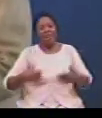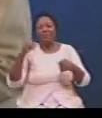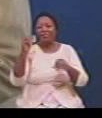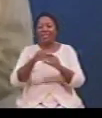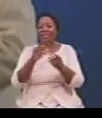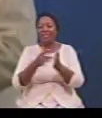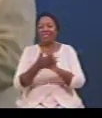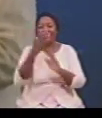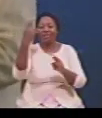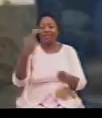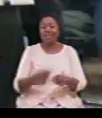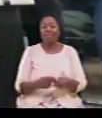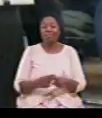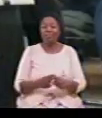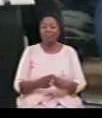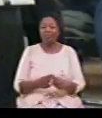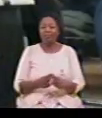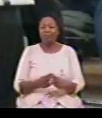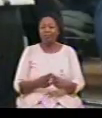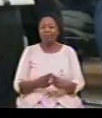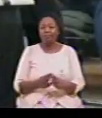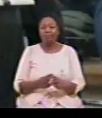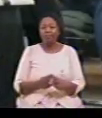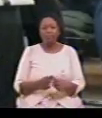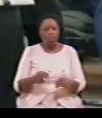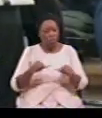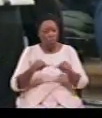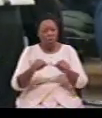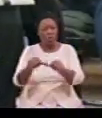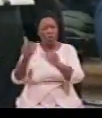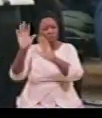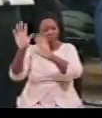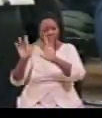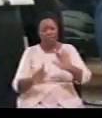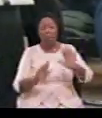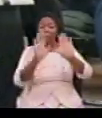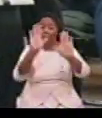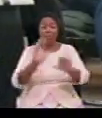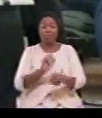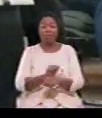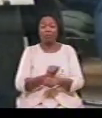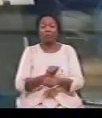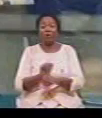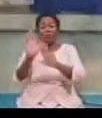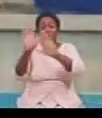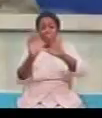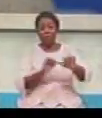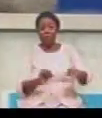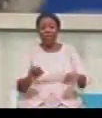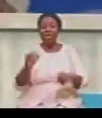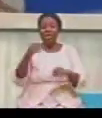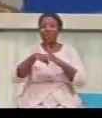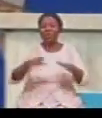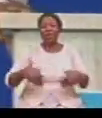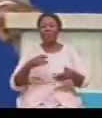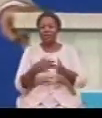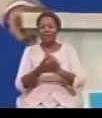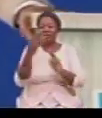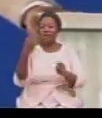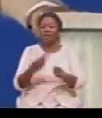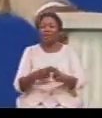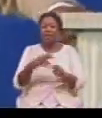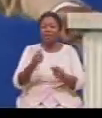in Jesus' name. Continuous flow, miracle flowing in your life.